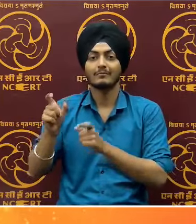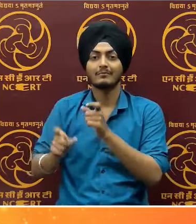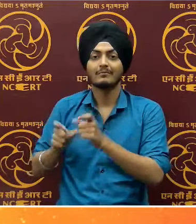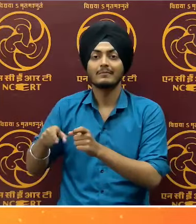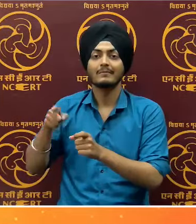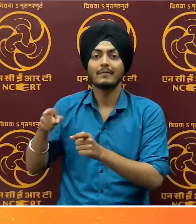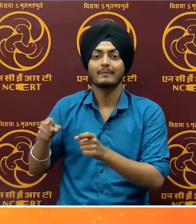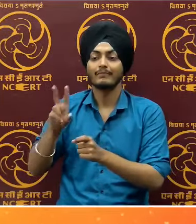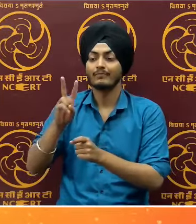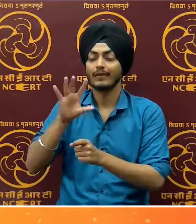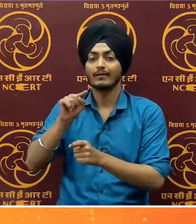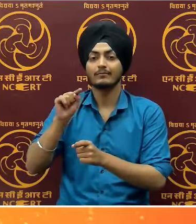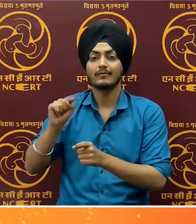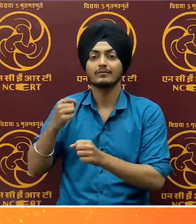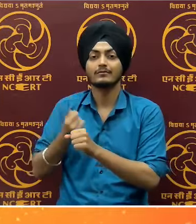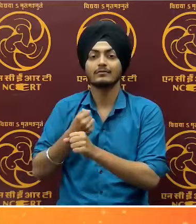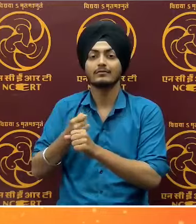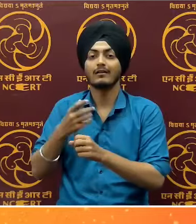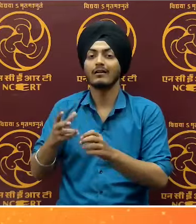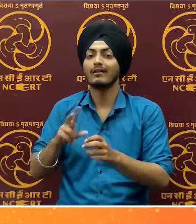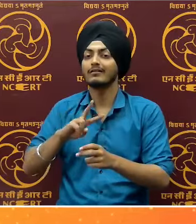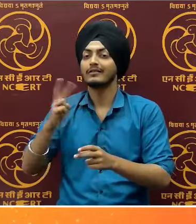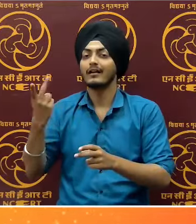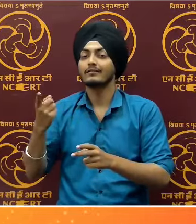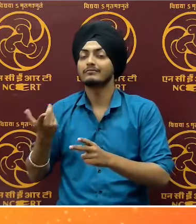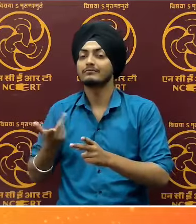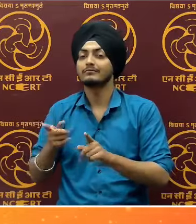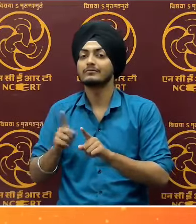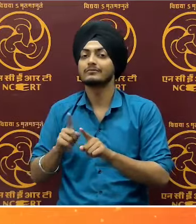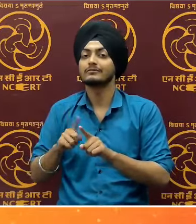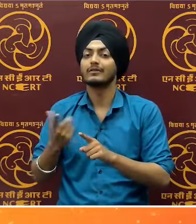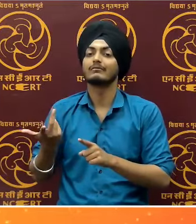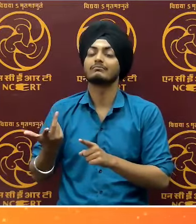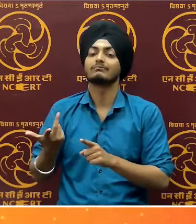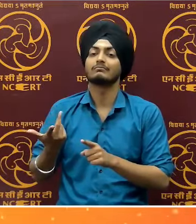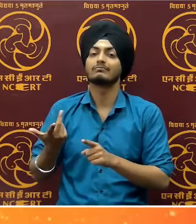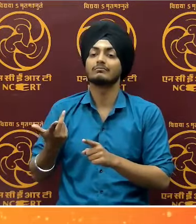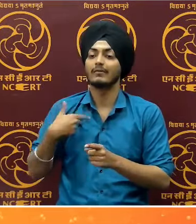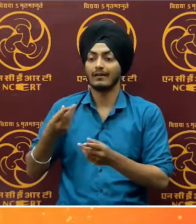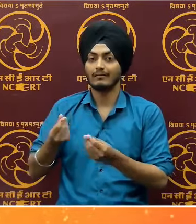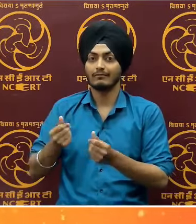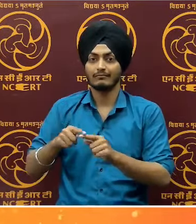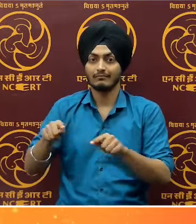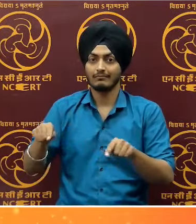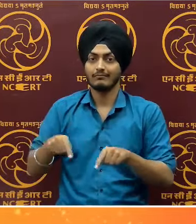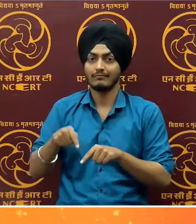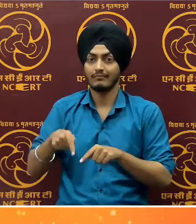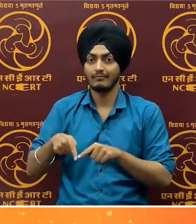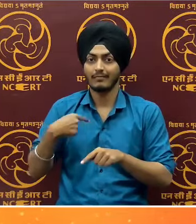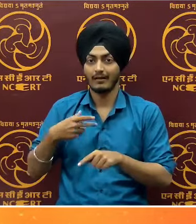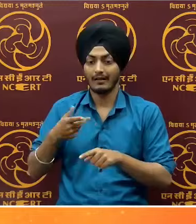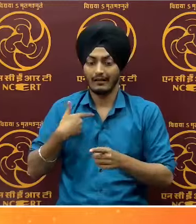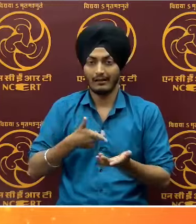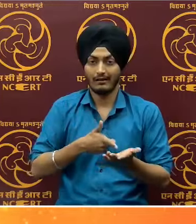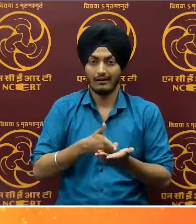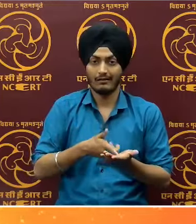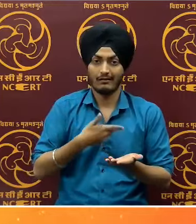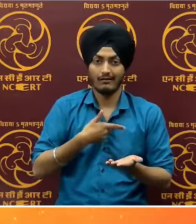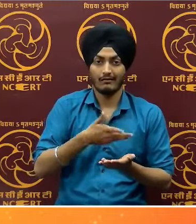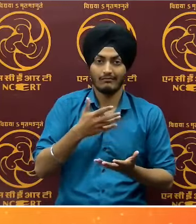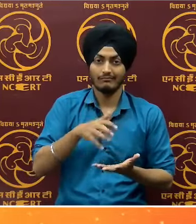the works other than agriculture on the piece of land. So, other than agriculture, you can go